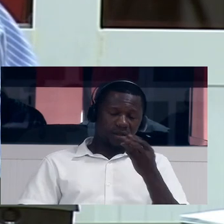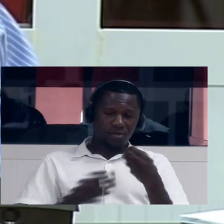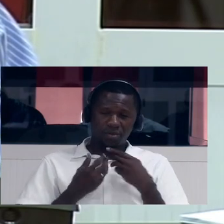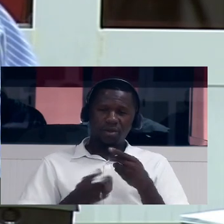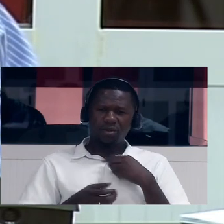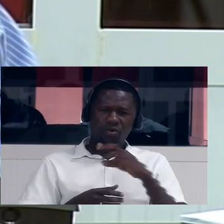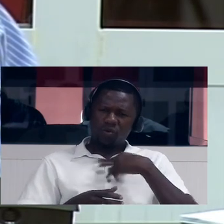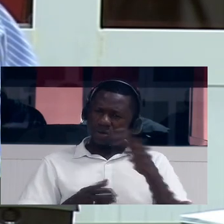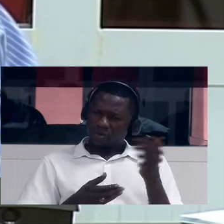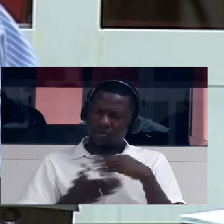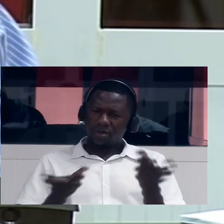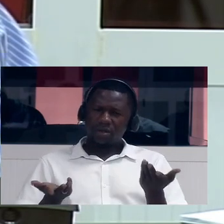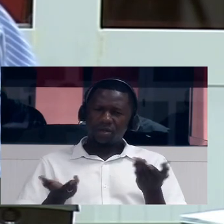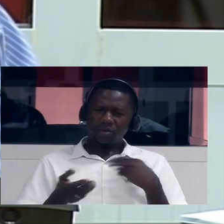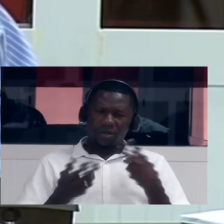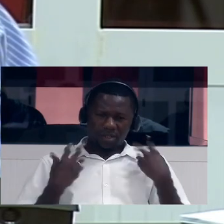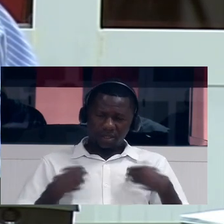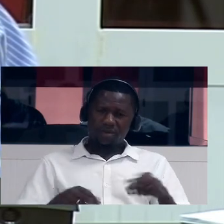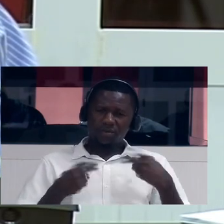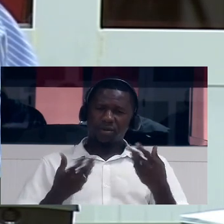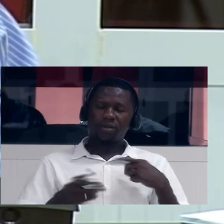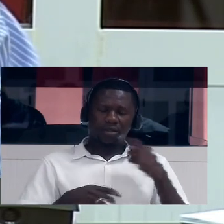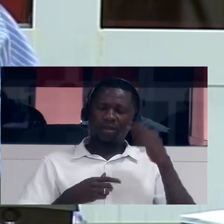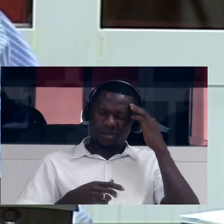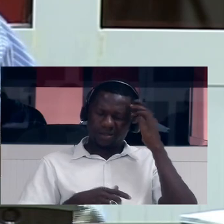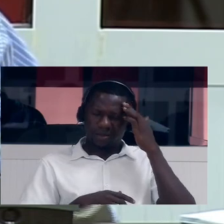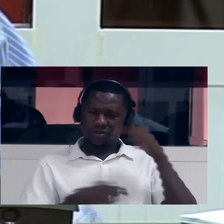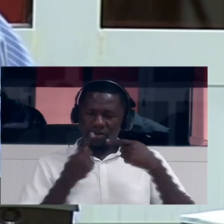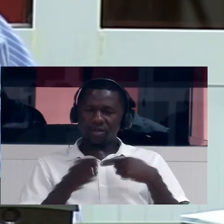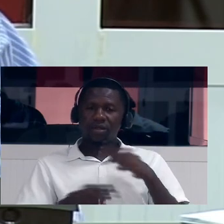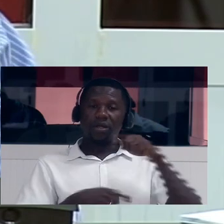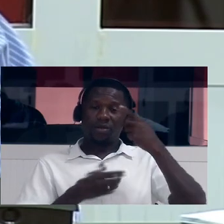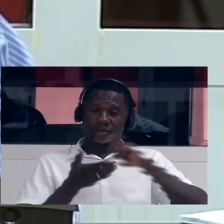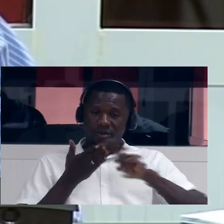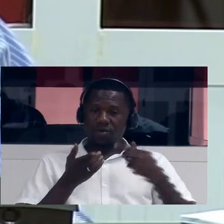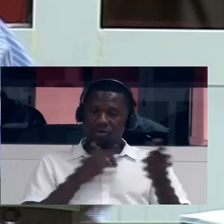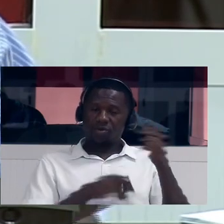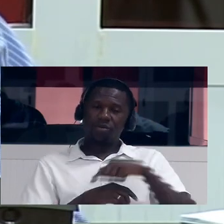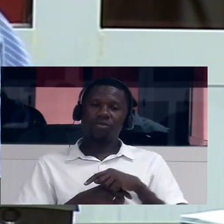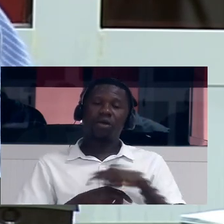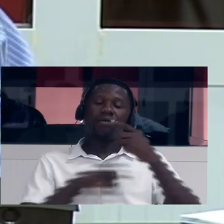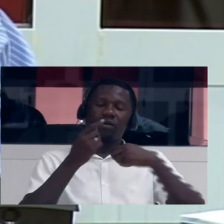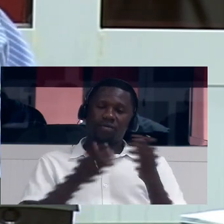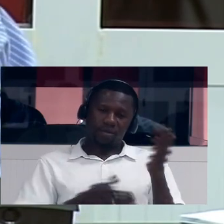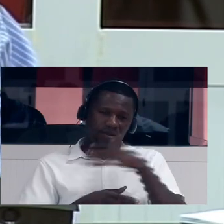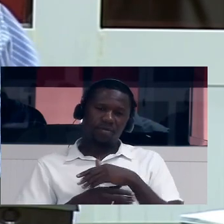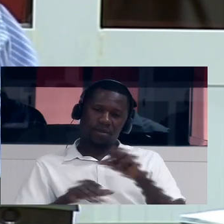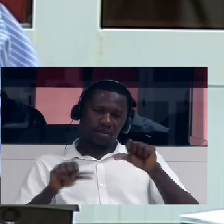uniform. I say, yes, I was thinking about it, but next week I'll come in uniform. And eventually, I came over and I started my work.